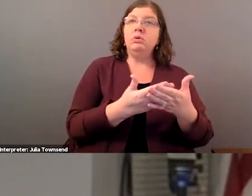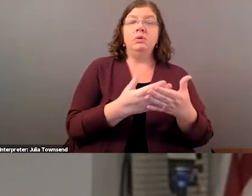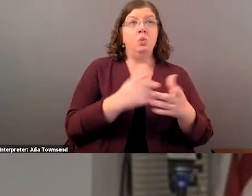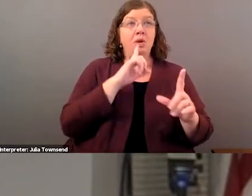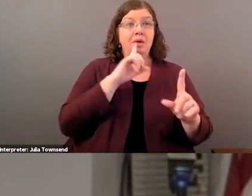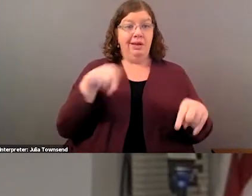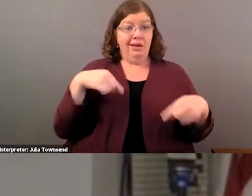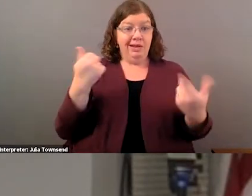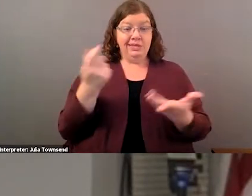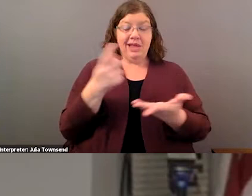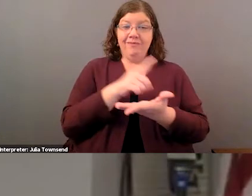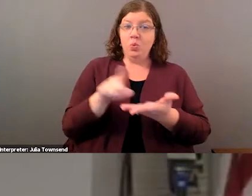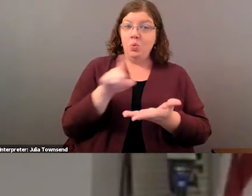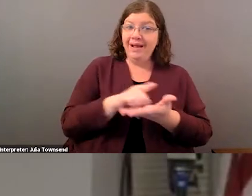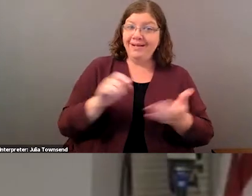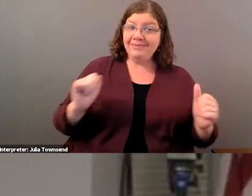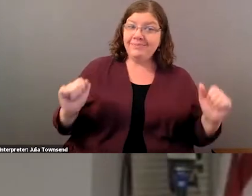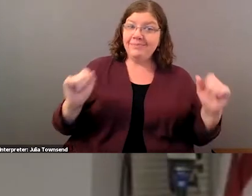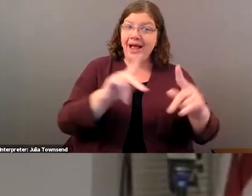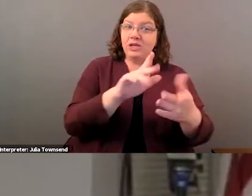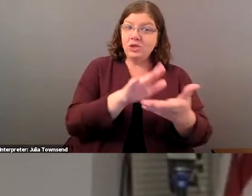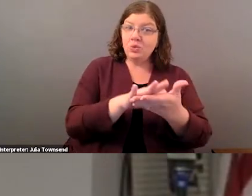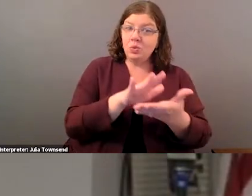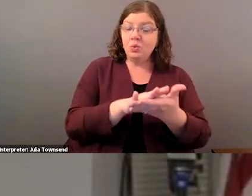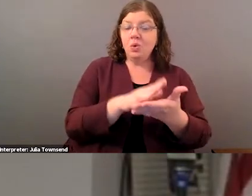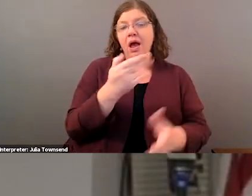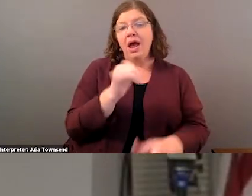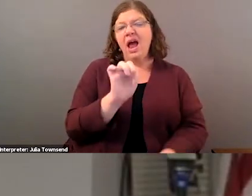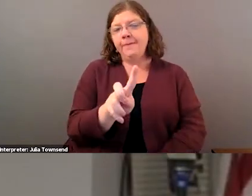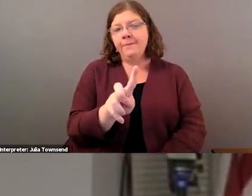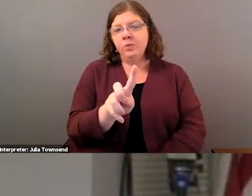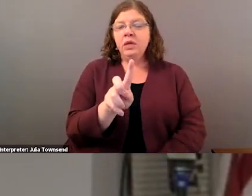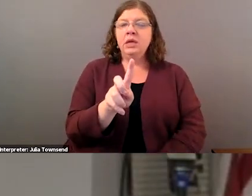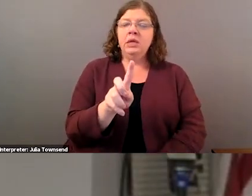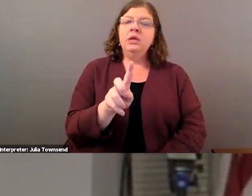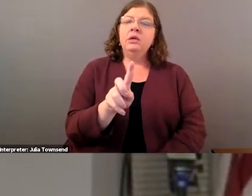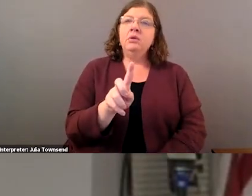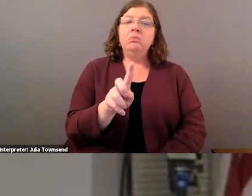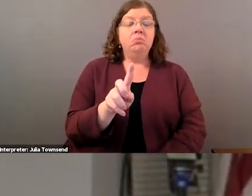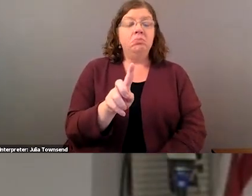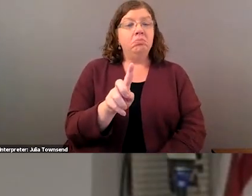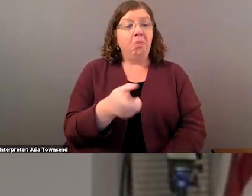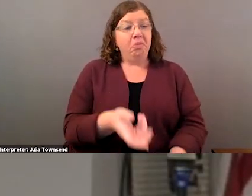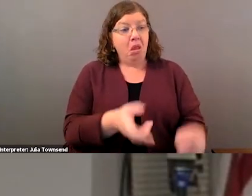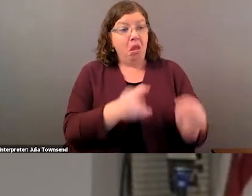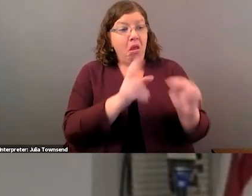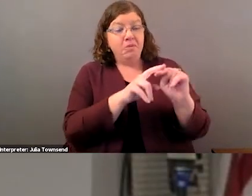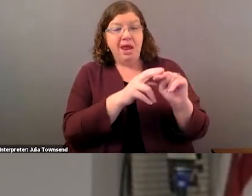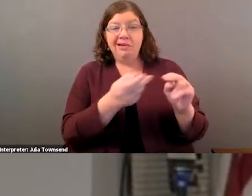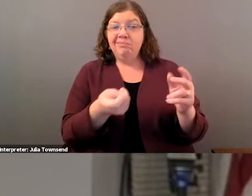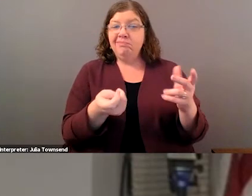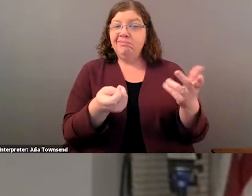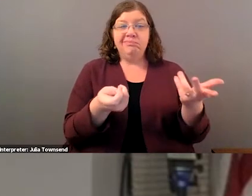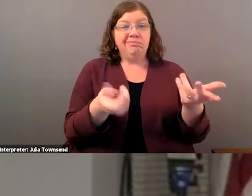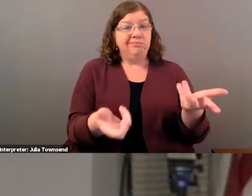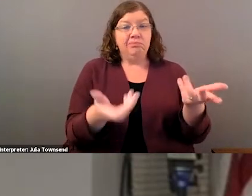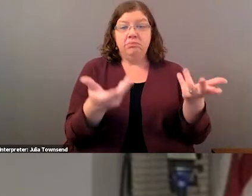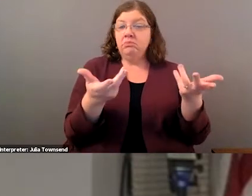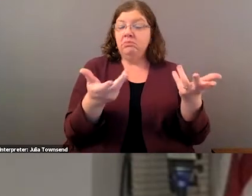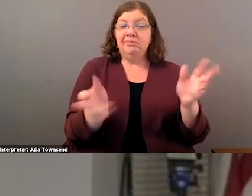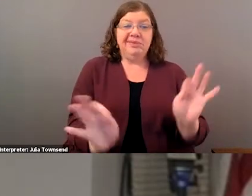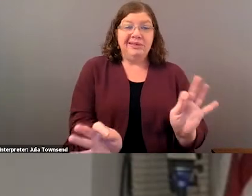several weeks now since we've been back in hybrid, and the uptick has been